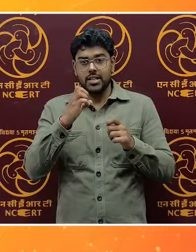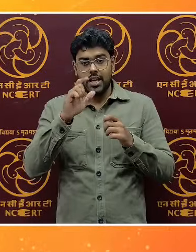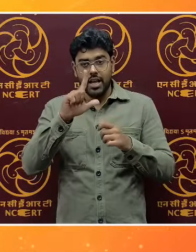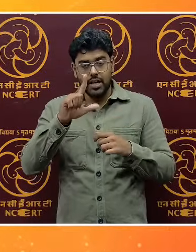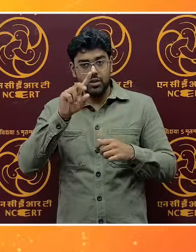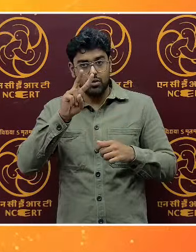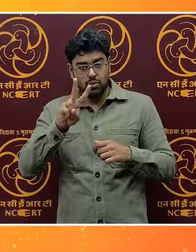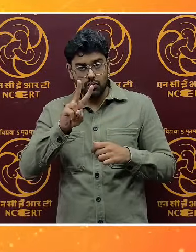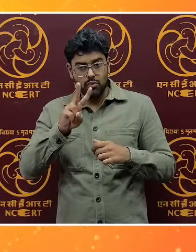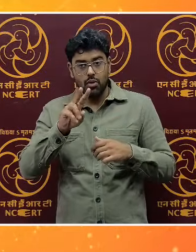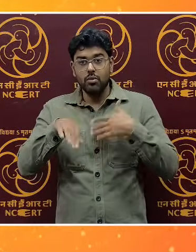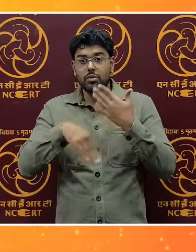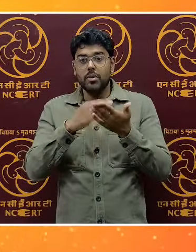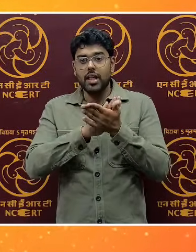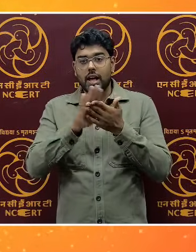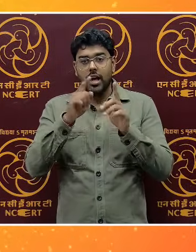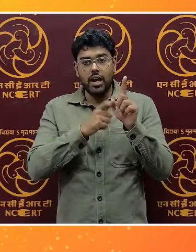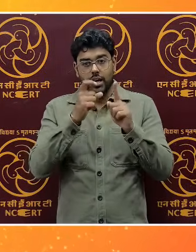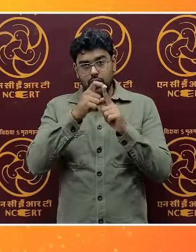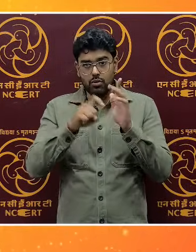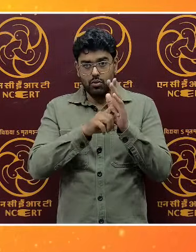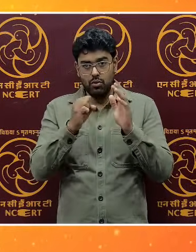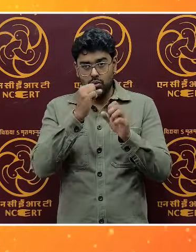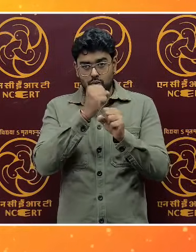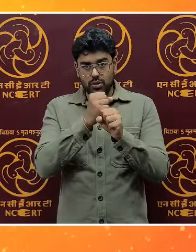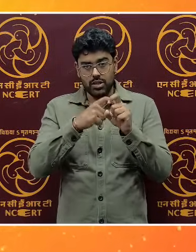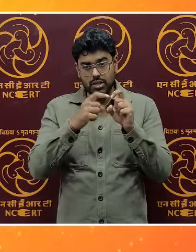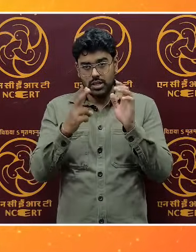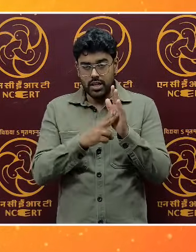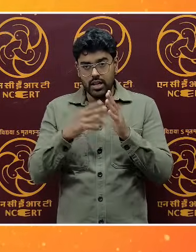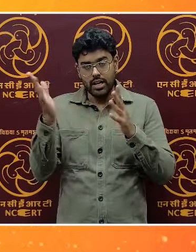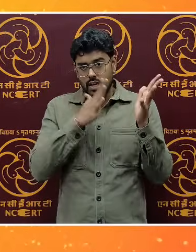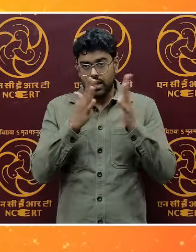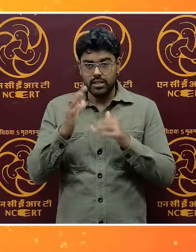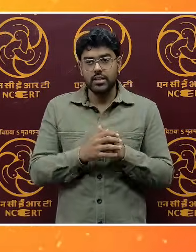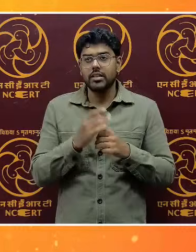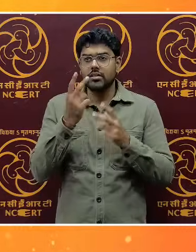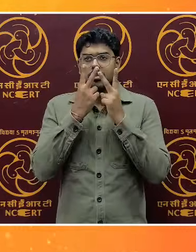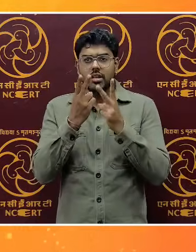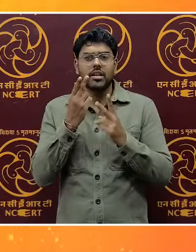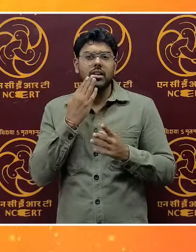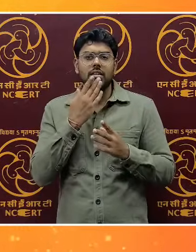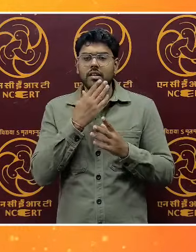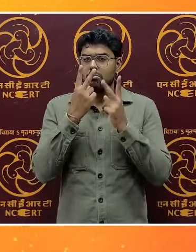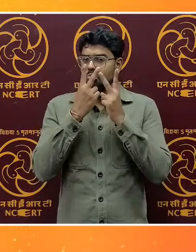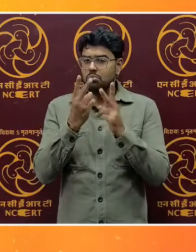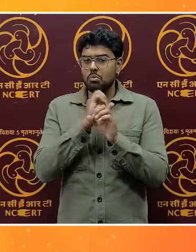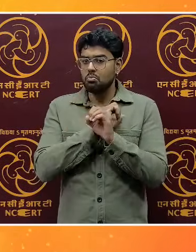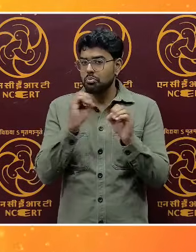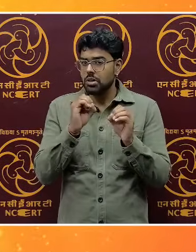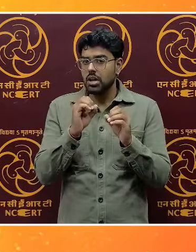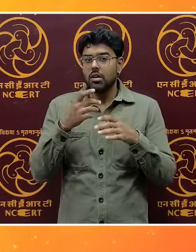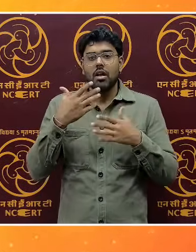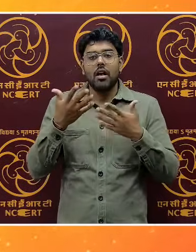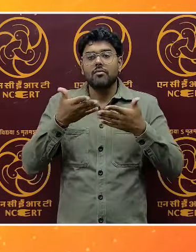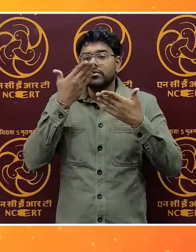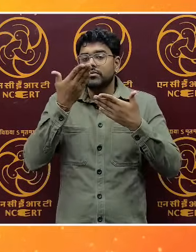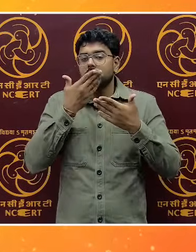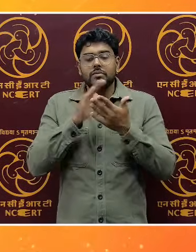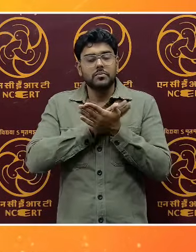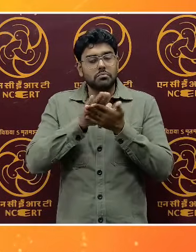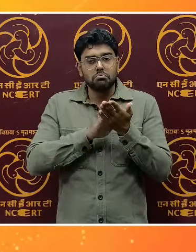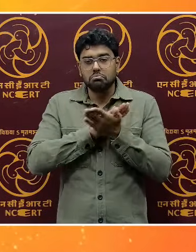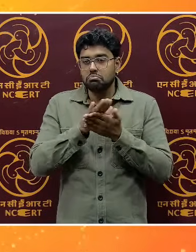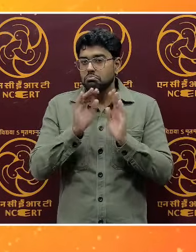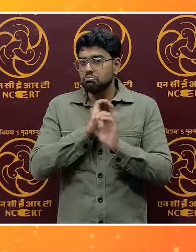is released. Now we know the properties of hydrogen gas, it is colorless and odorless gas. Same way, this was the compound